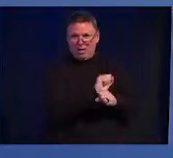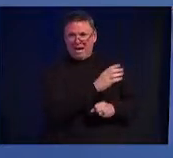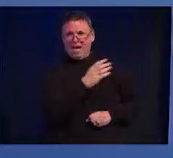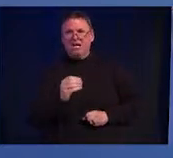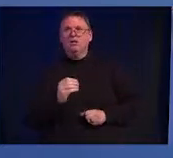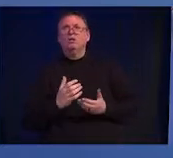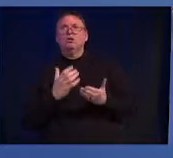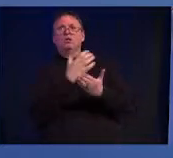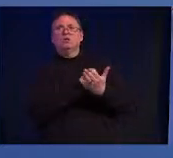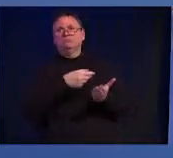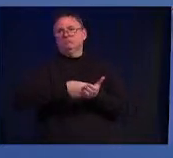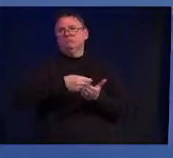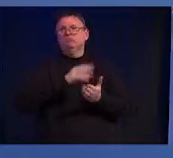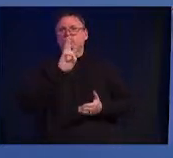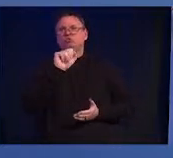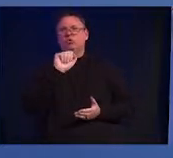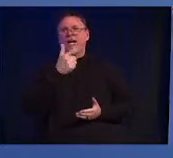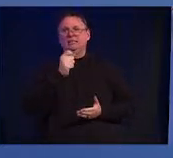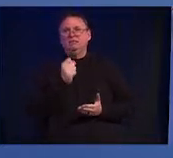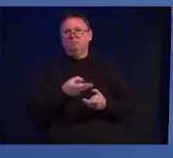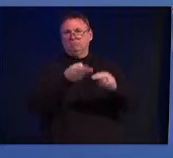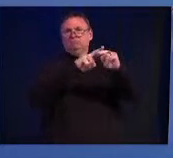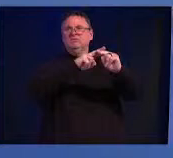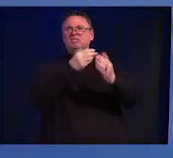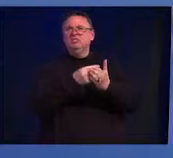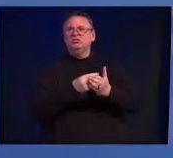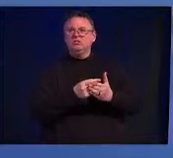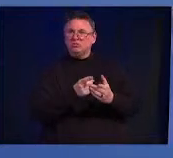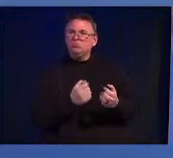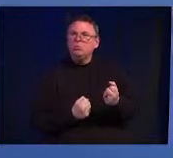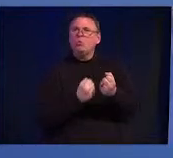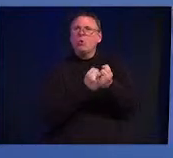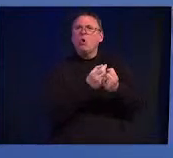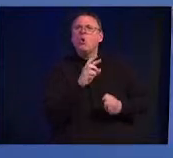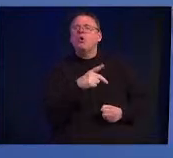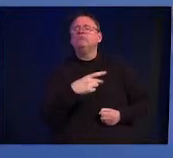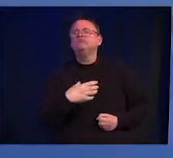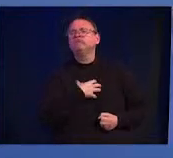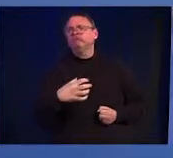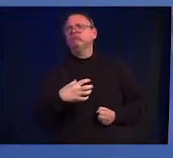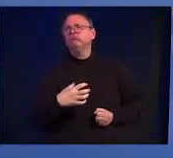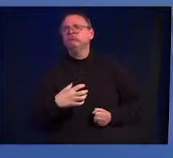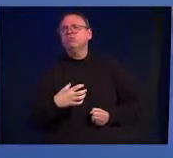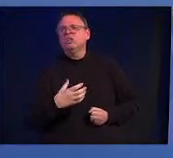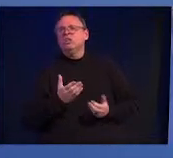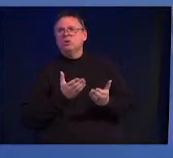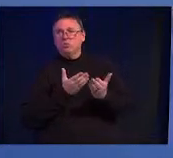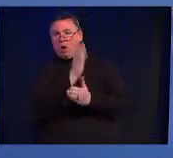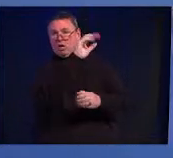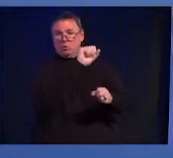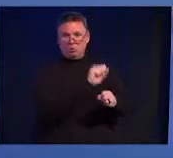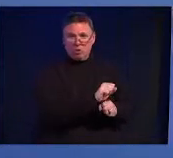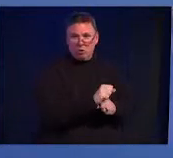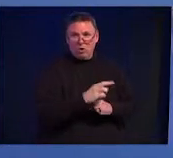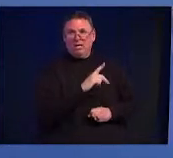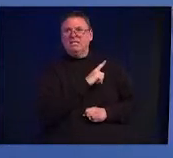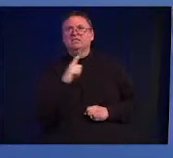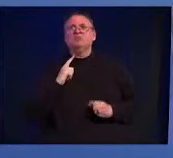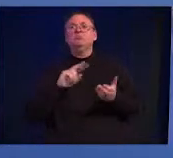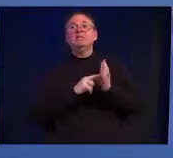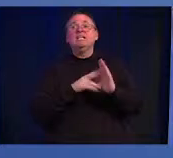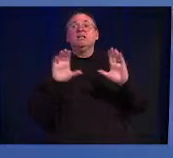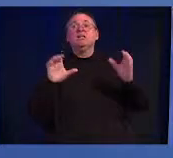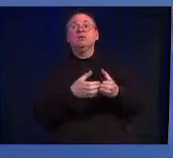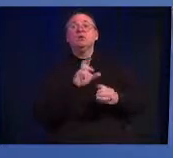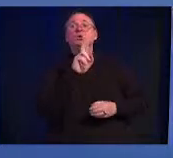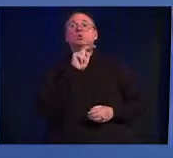legislation in Indiana. All want to know whether you'll support or repeal right-to-work legislation that allows employees in unionized workplaces to